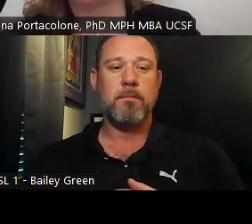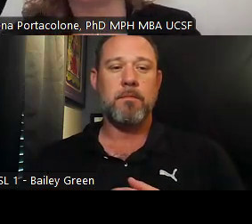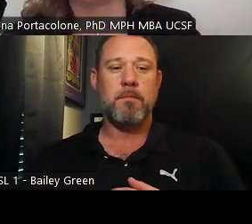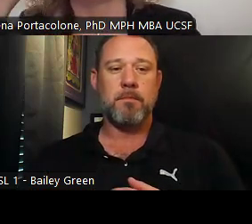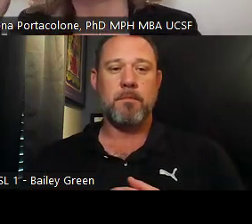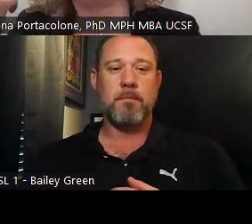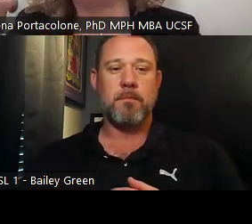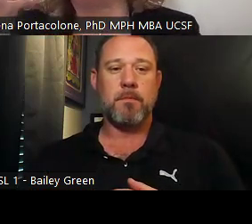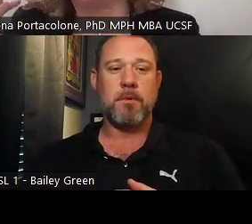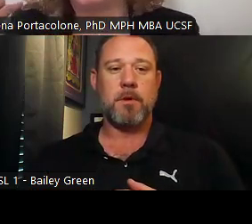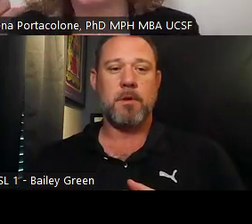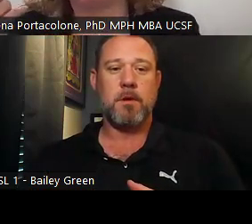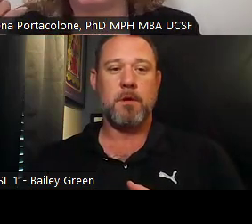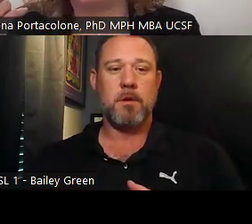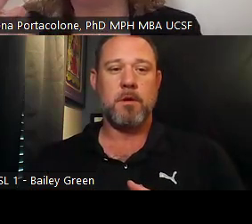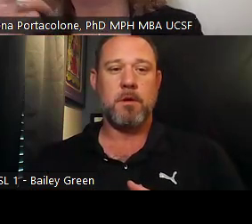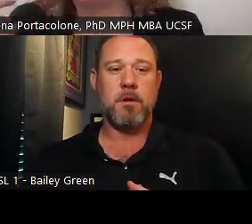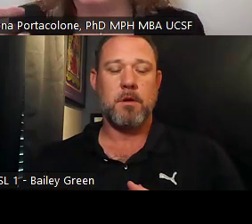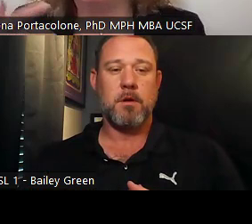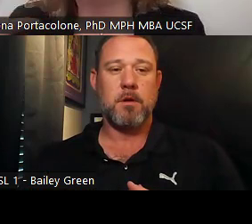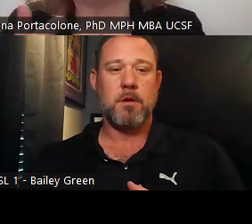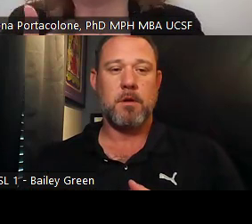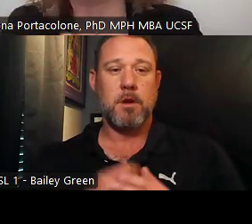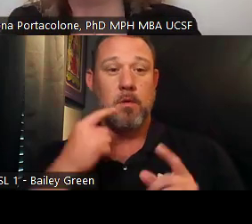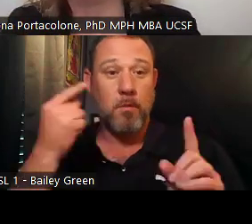doing research also in Sweden, in Japan,